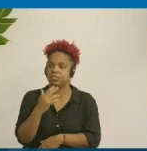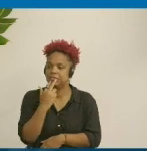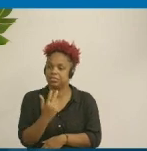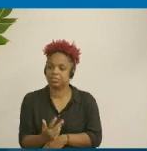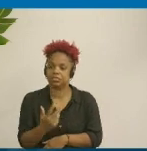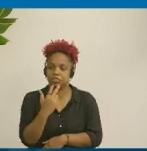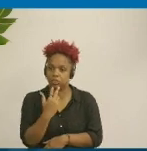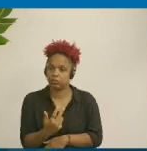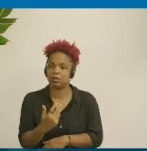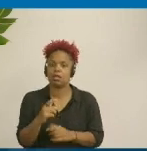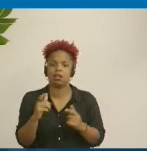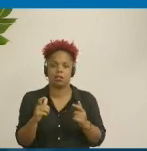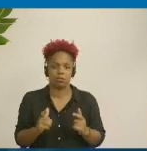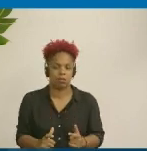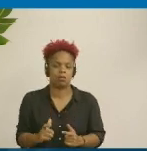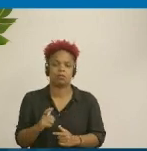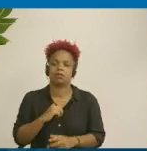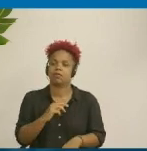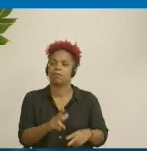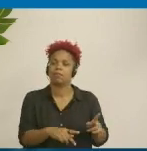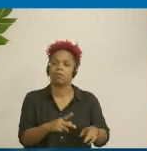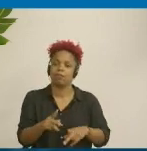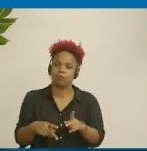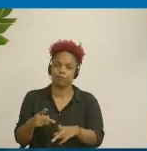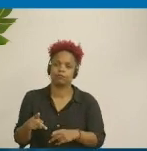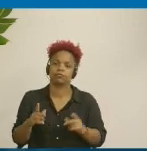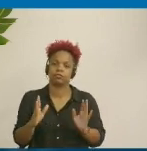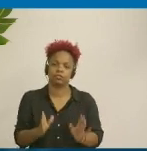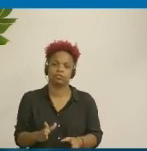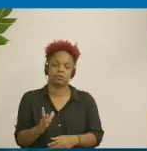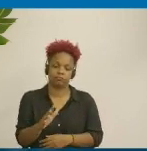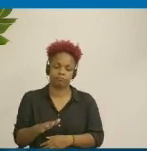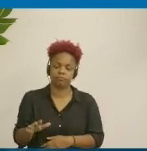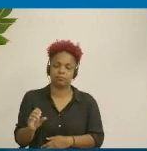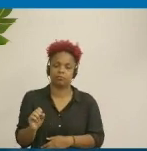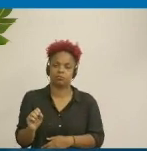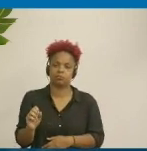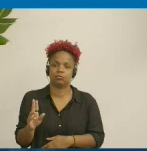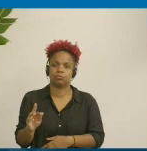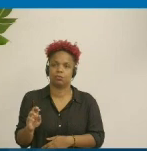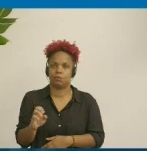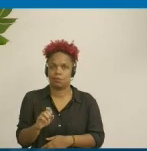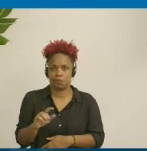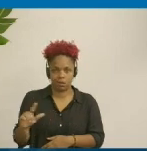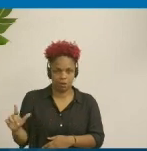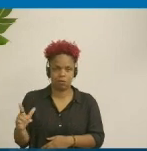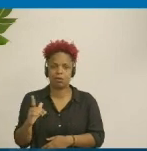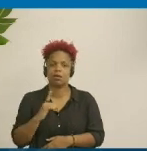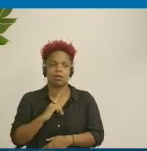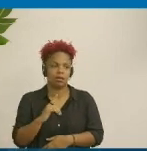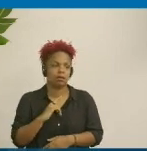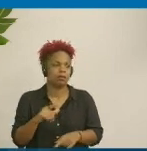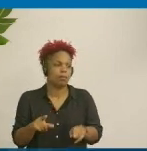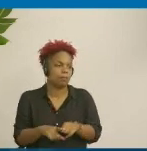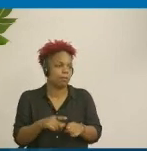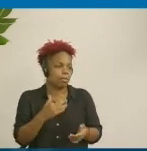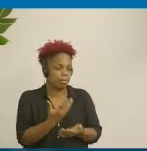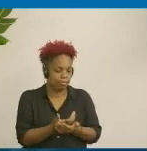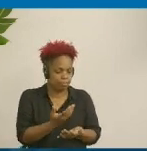cabin, and mobile phone, with or without internet